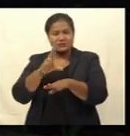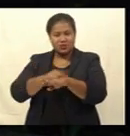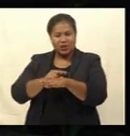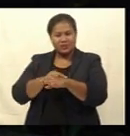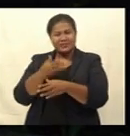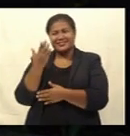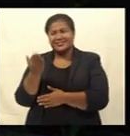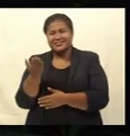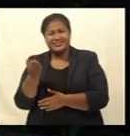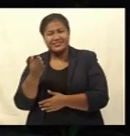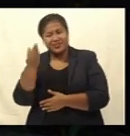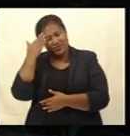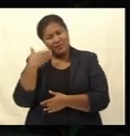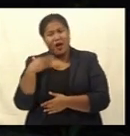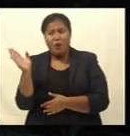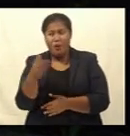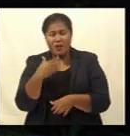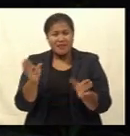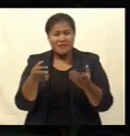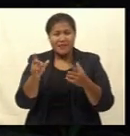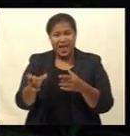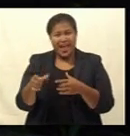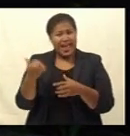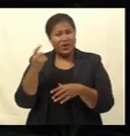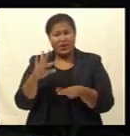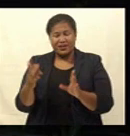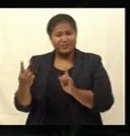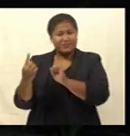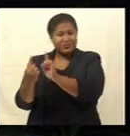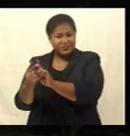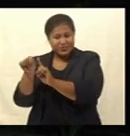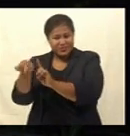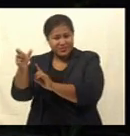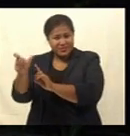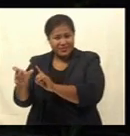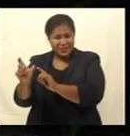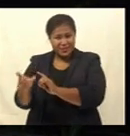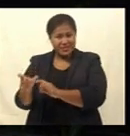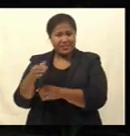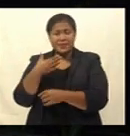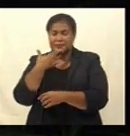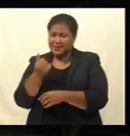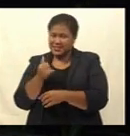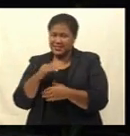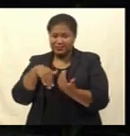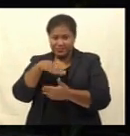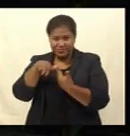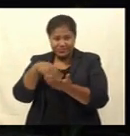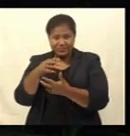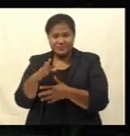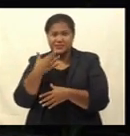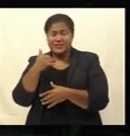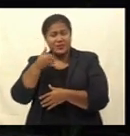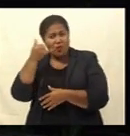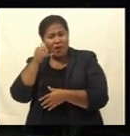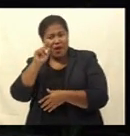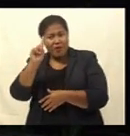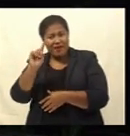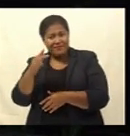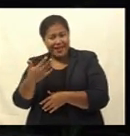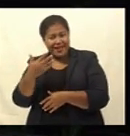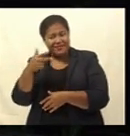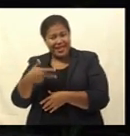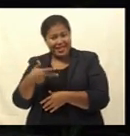the players, or anyone for that matter who interacted with the players, to please contact the number 158 if they haven't